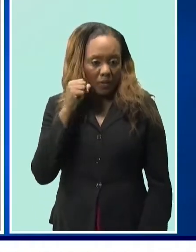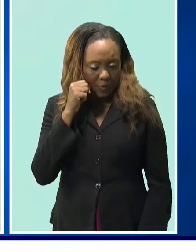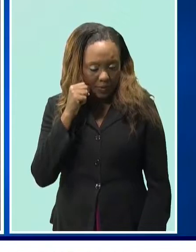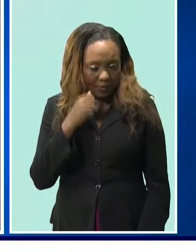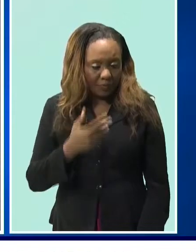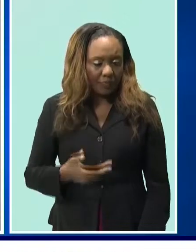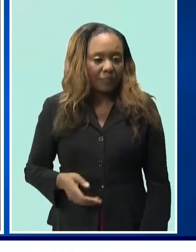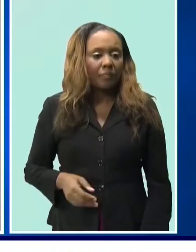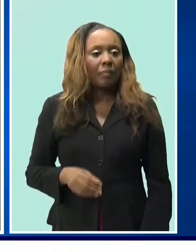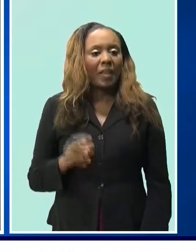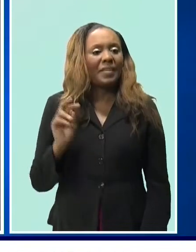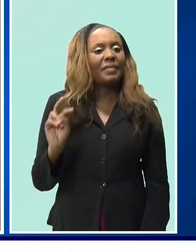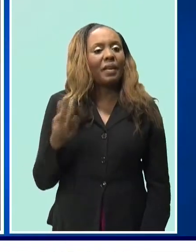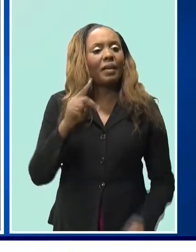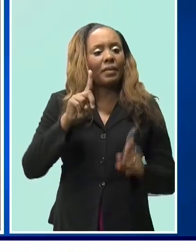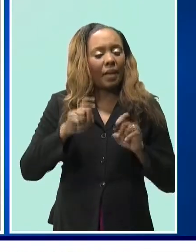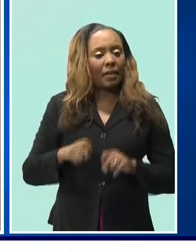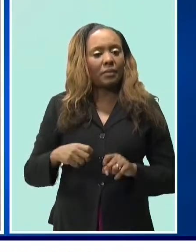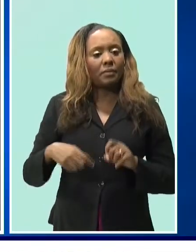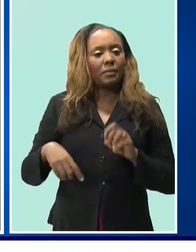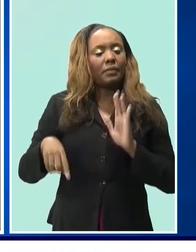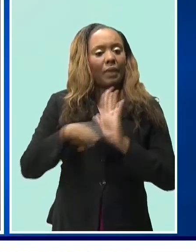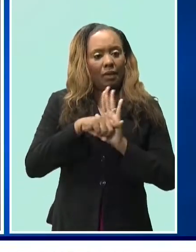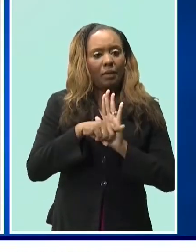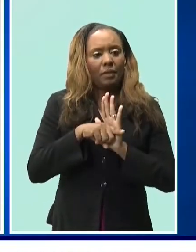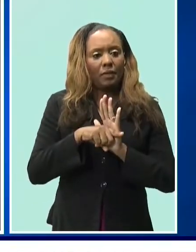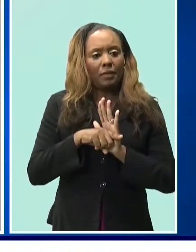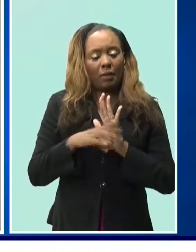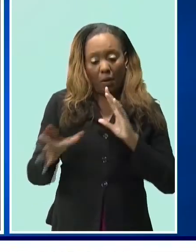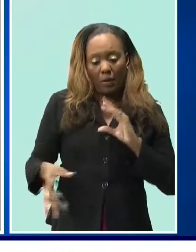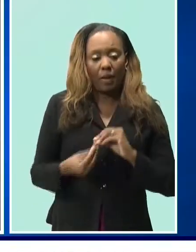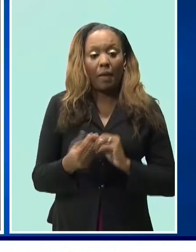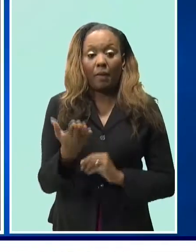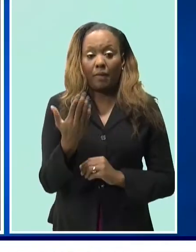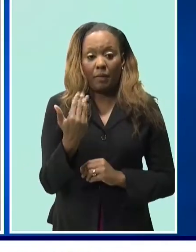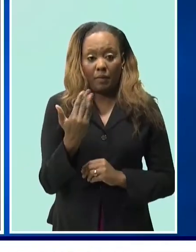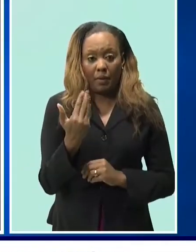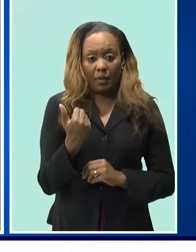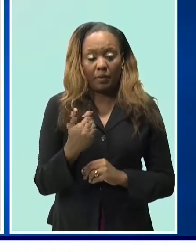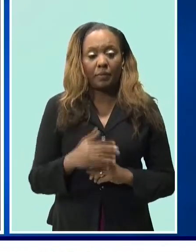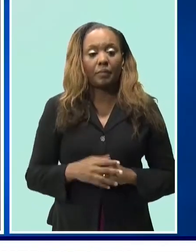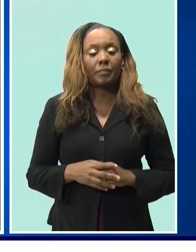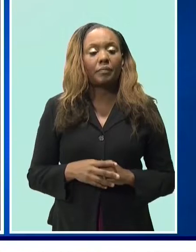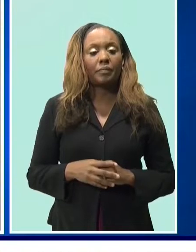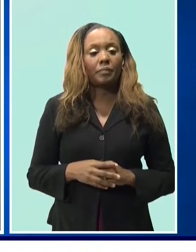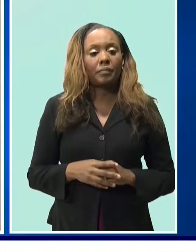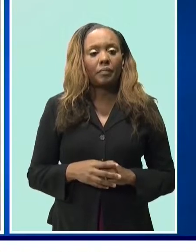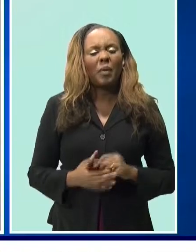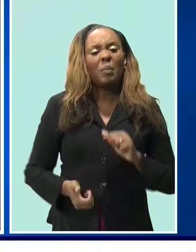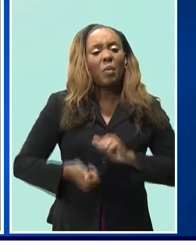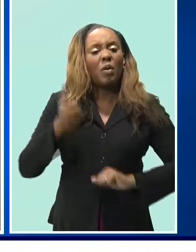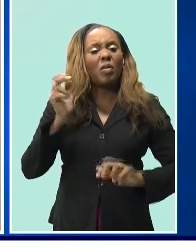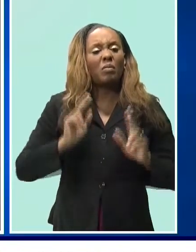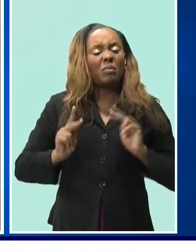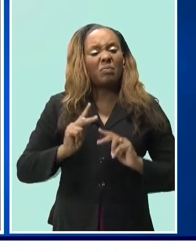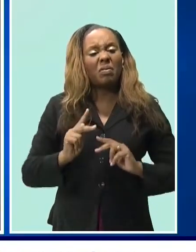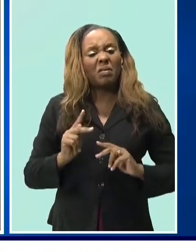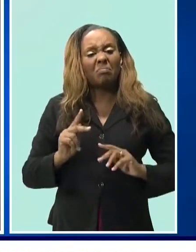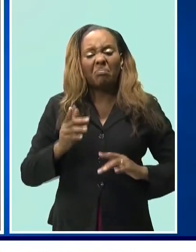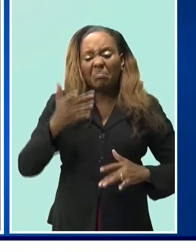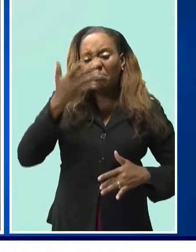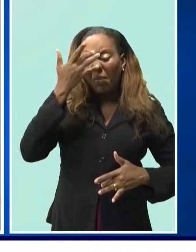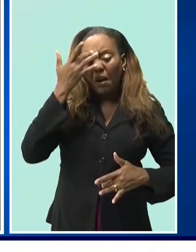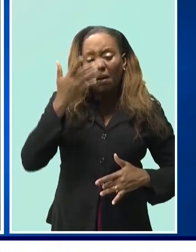second test being negative, both of them. The vast majority of cases are mild to moderate,